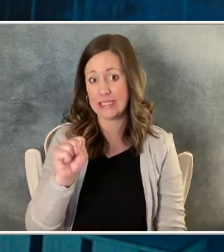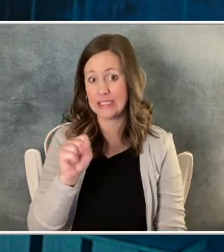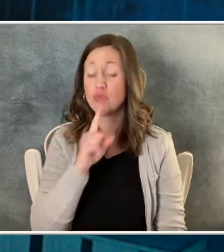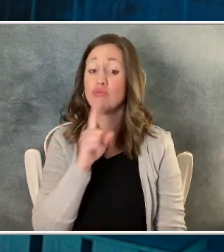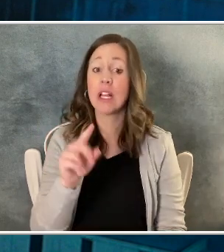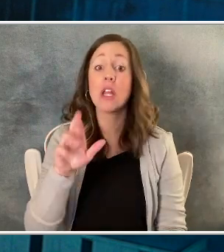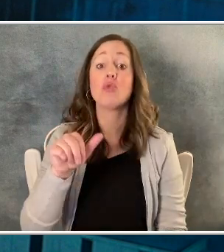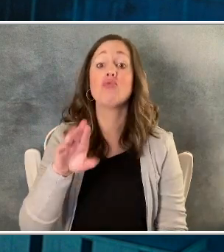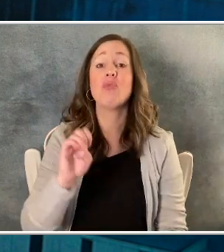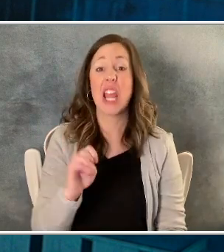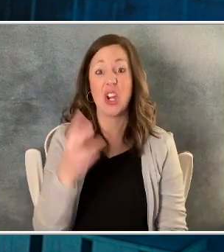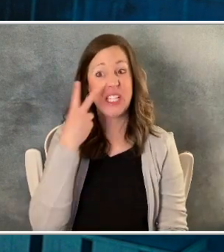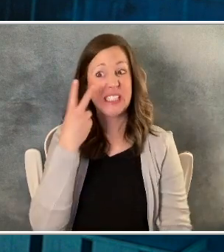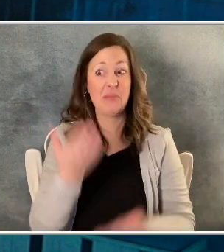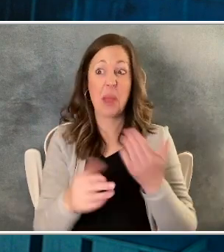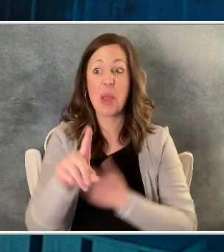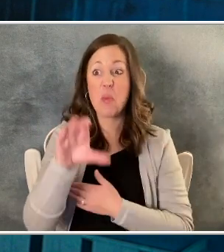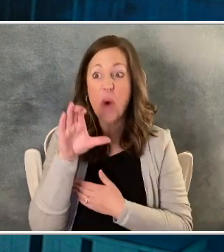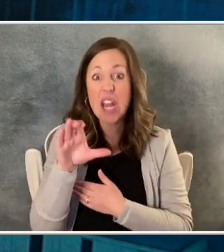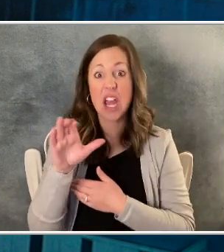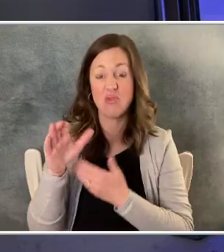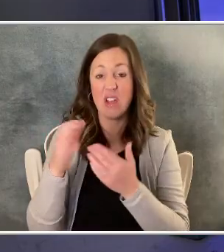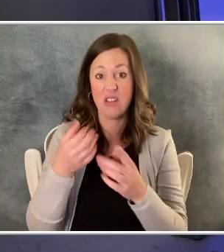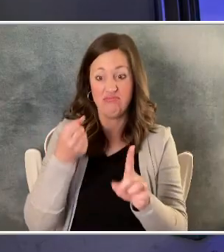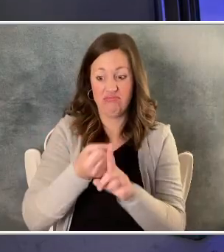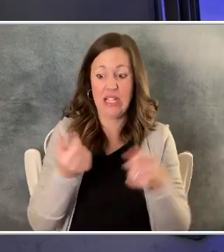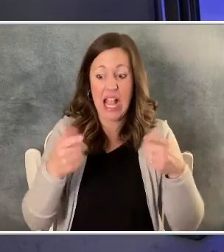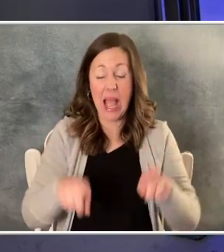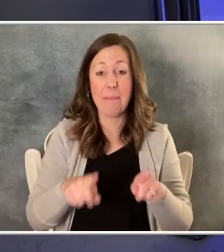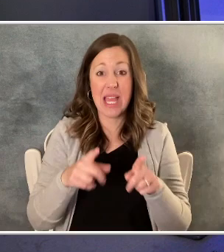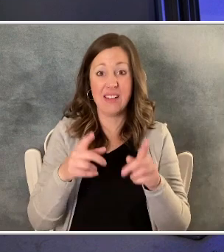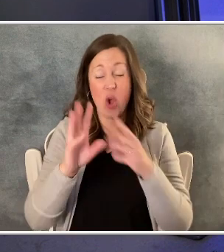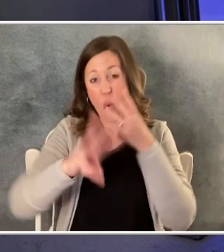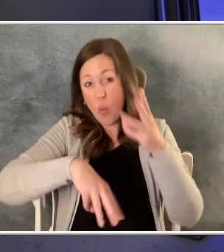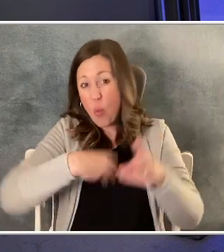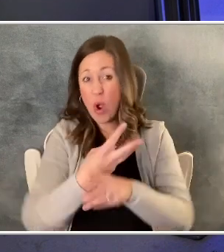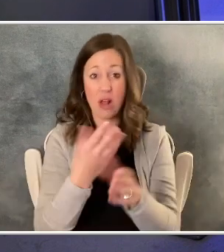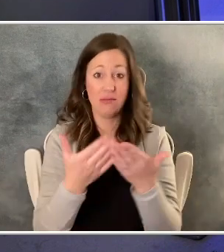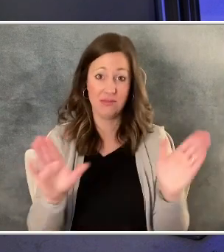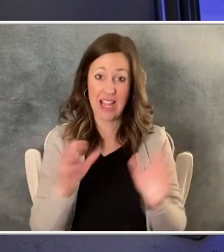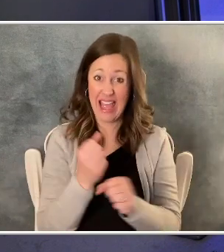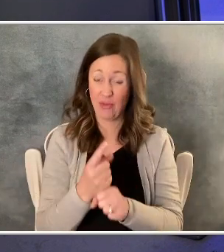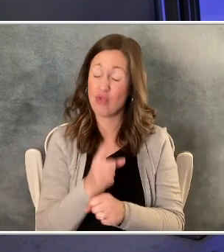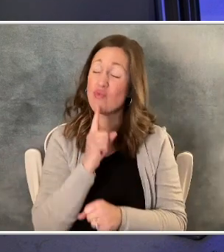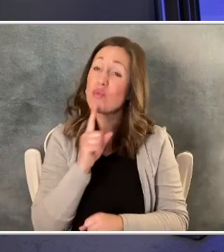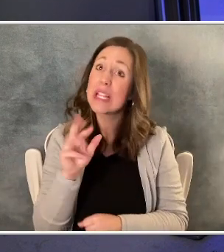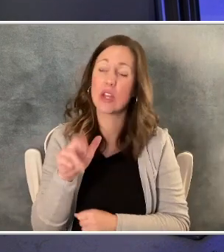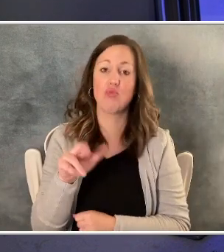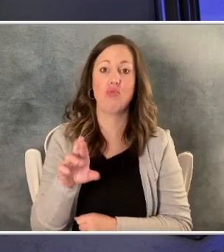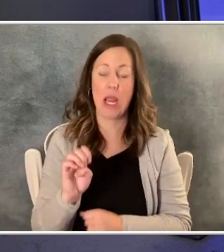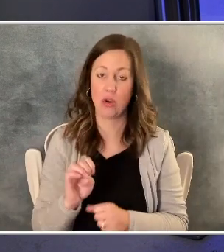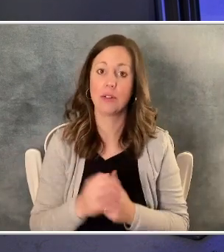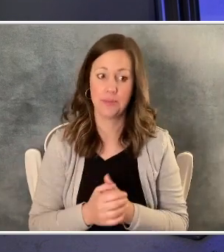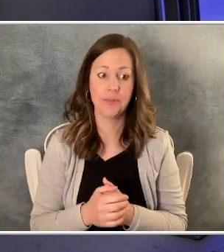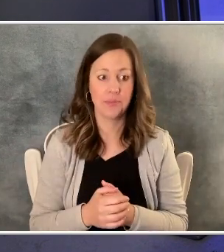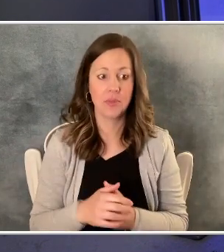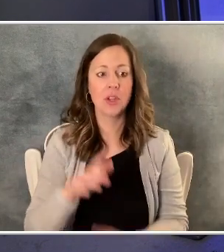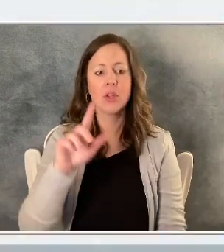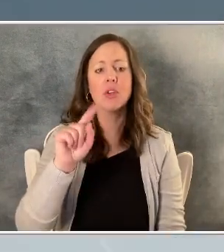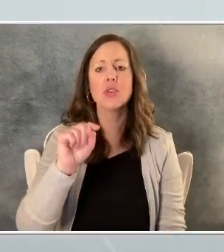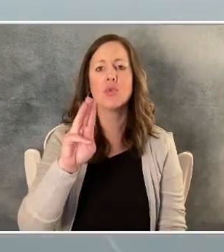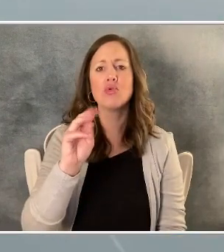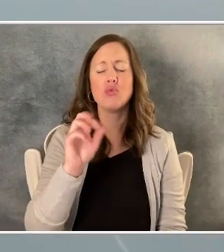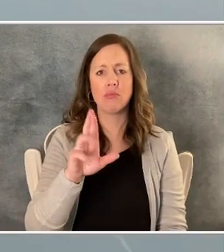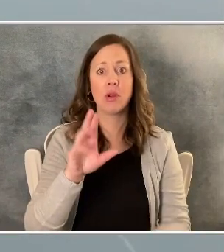worldwide each year, so it's very, very rare. So, Robin Bree, the tumor, as we talked about, was operable. We have